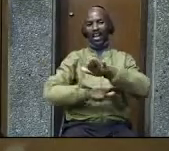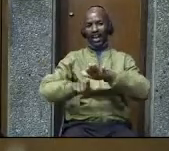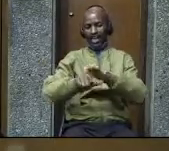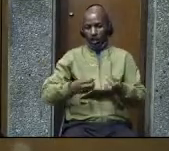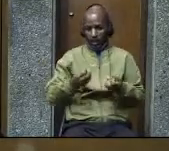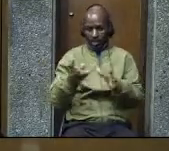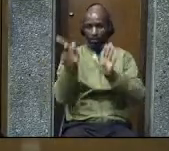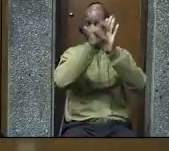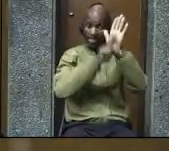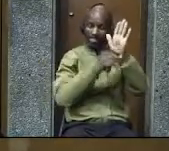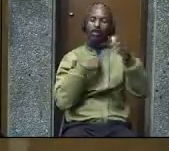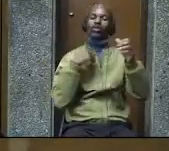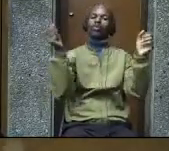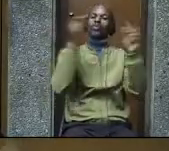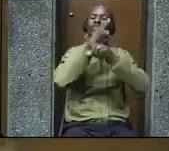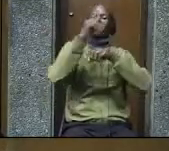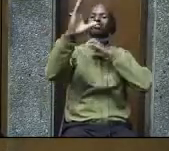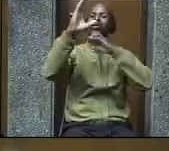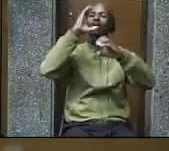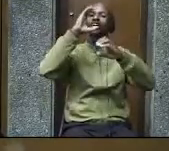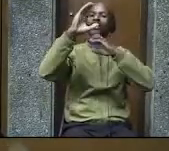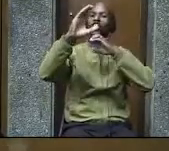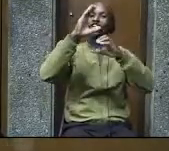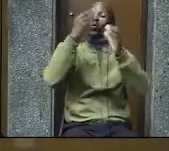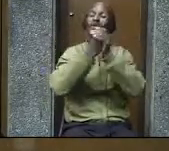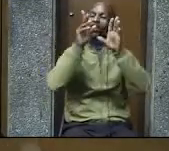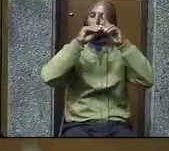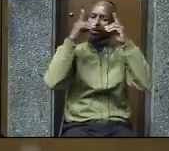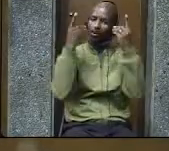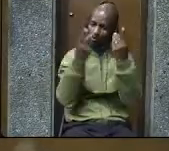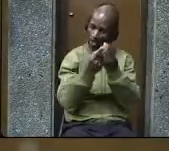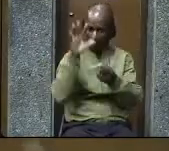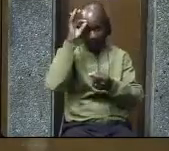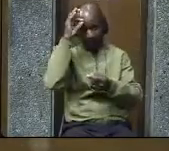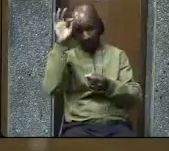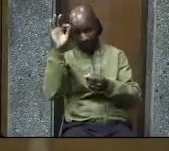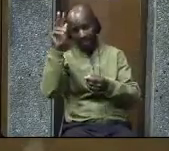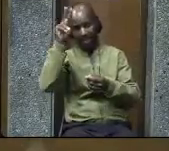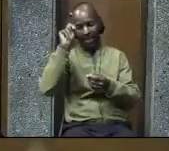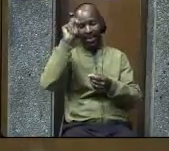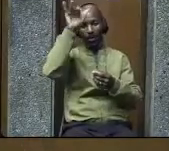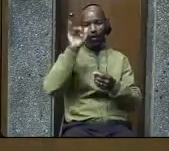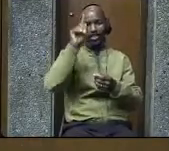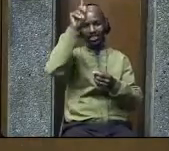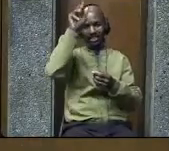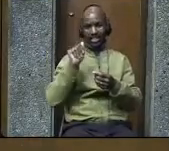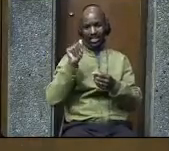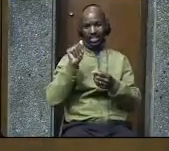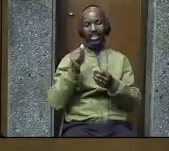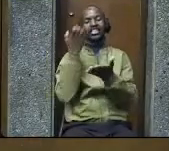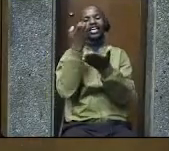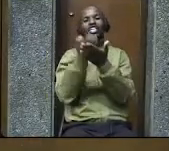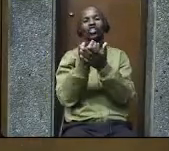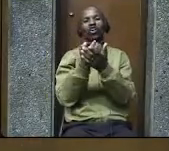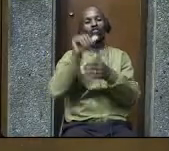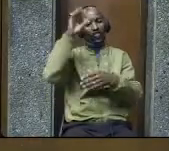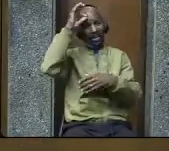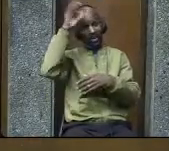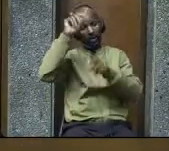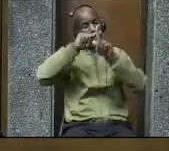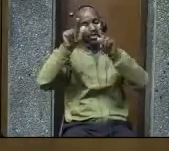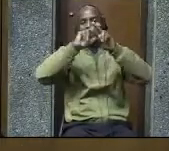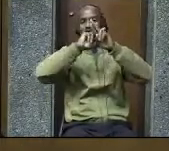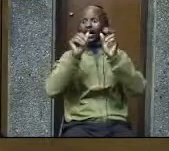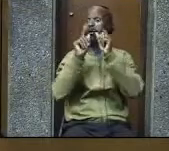policy. There's a miscommunication even with the departments of government. NYDA, it's an agency of government, but it is